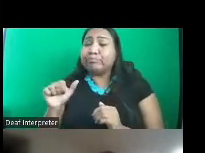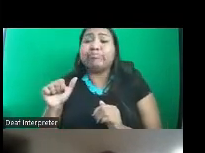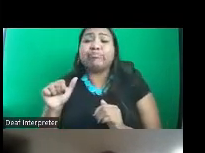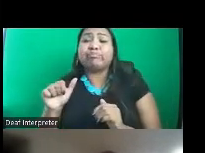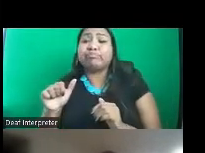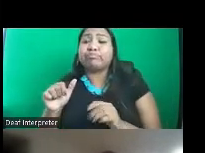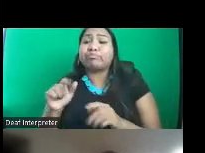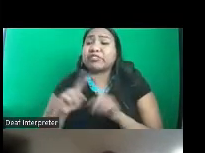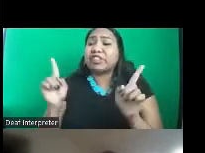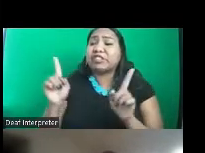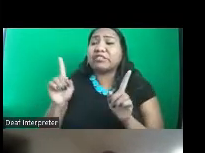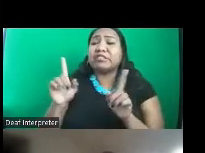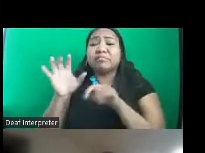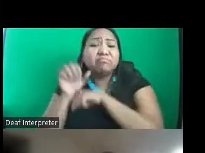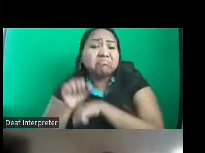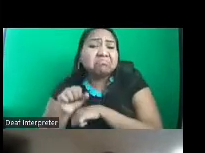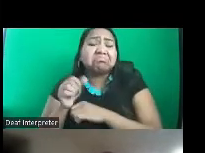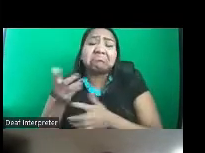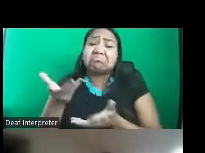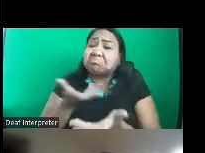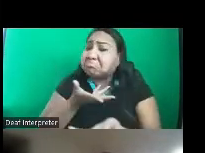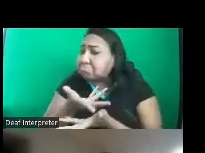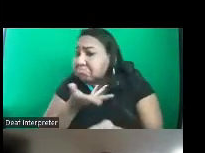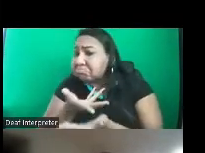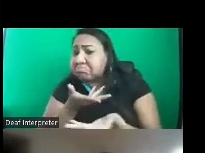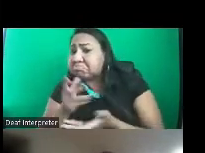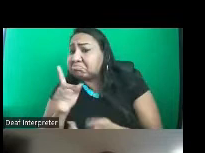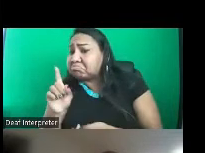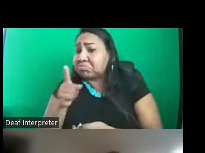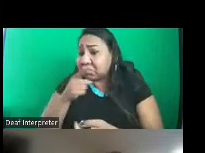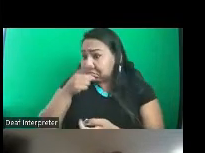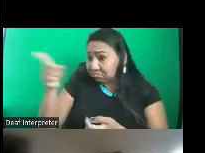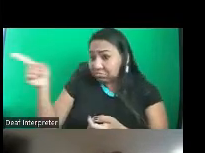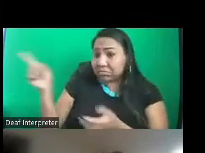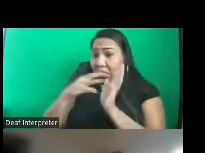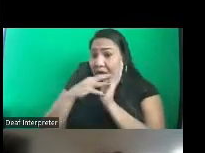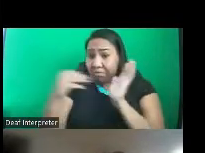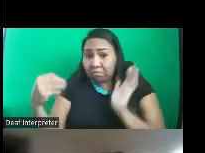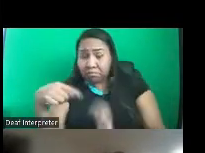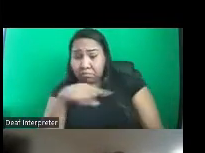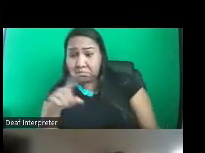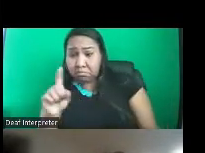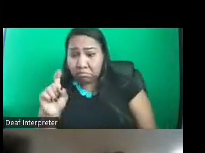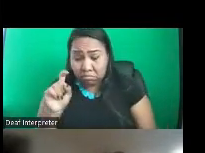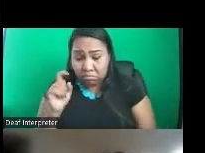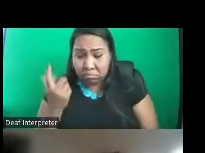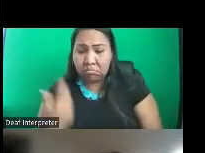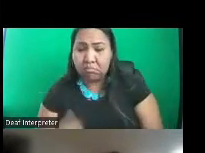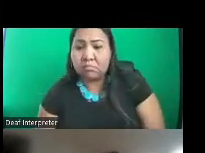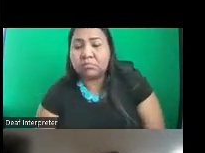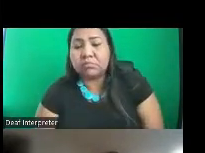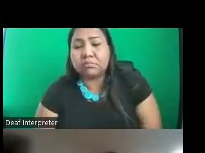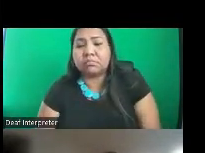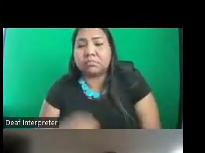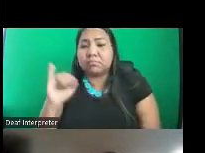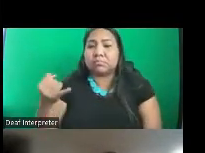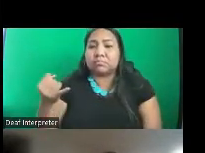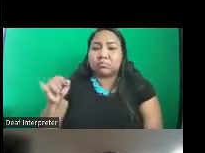that others should do too? Yeah, so I am part of the